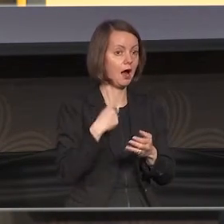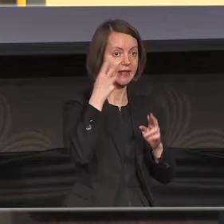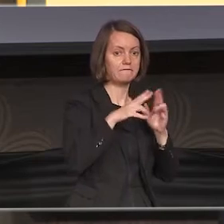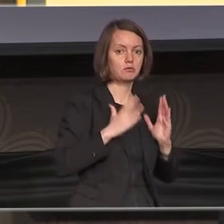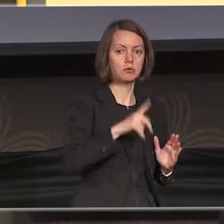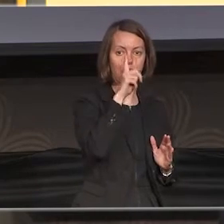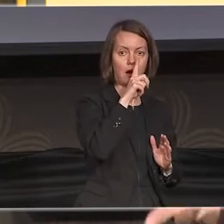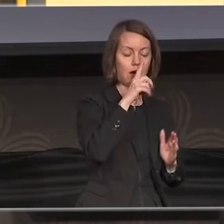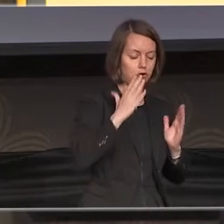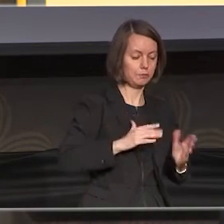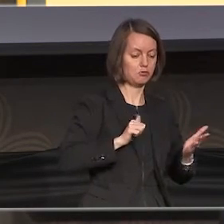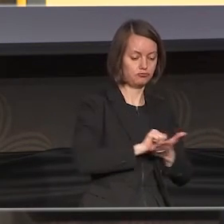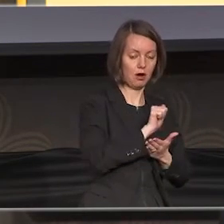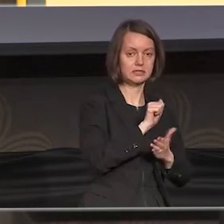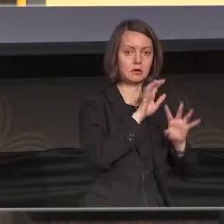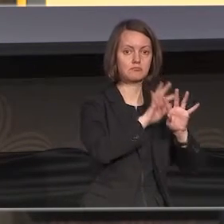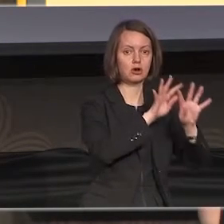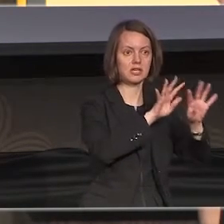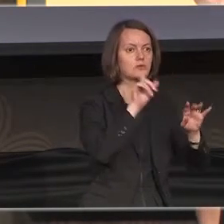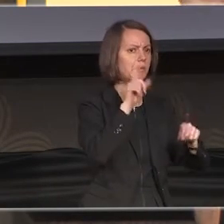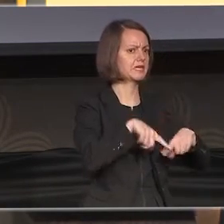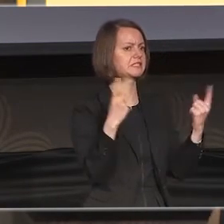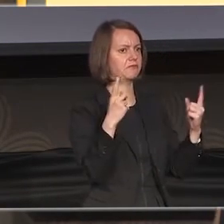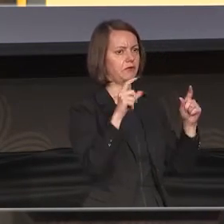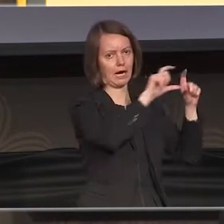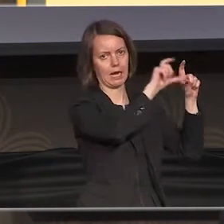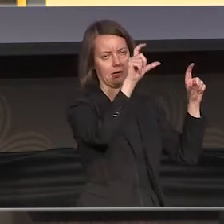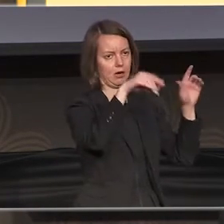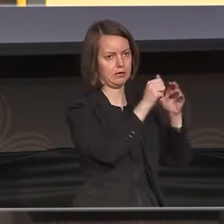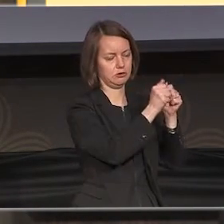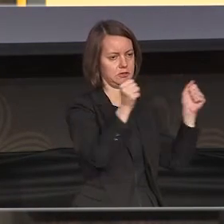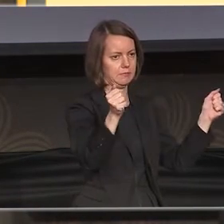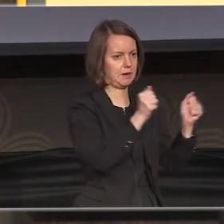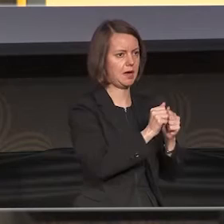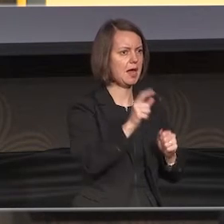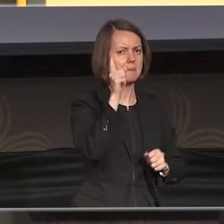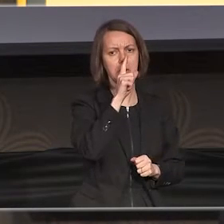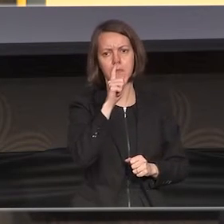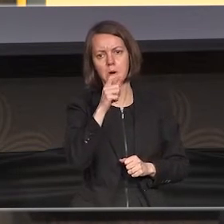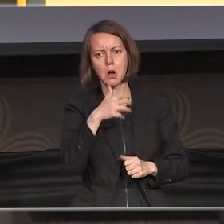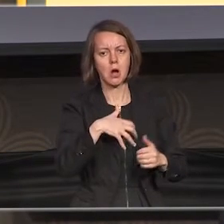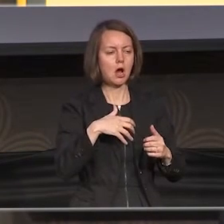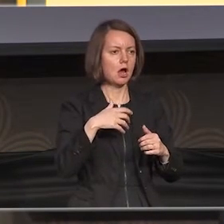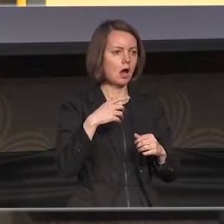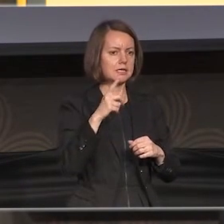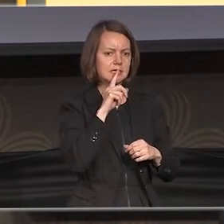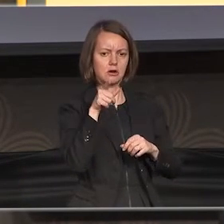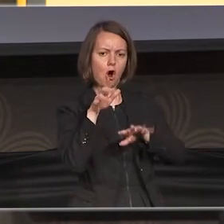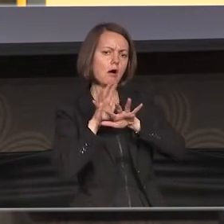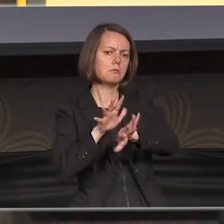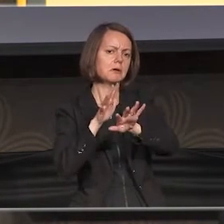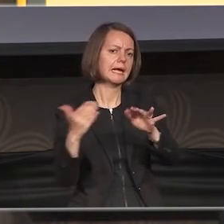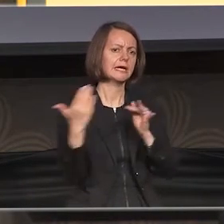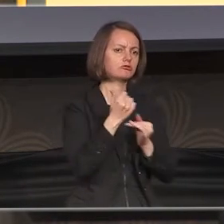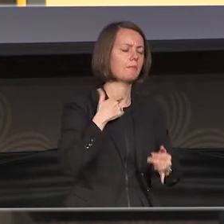locals complaining on the day about being inconvenienced on their way home from work demonstrated their lack of humanness, and might I